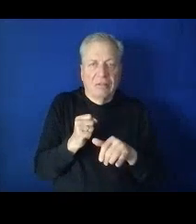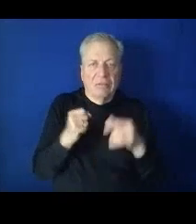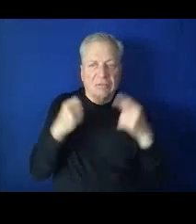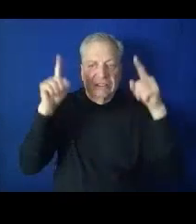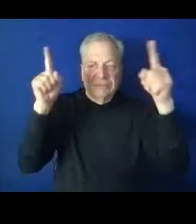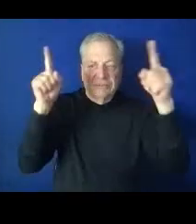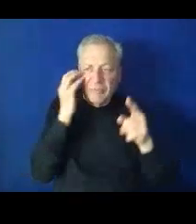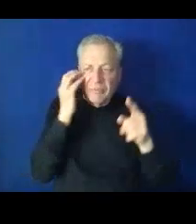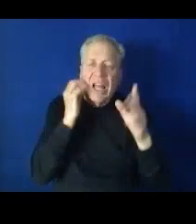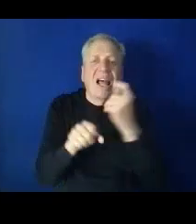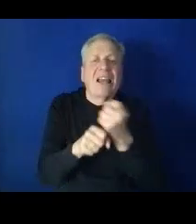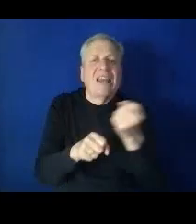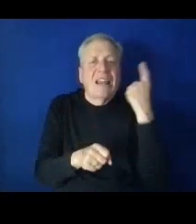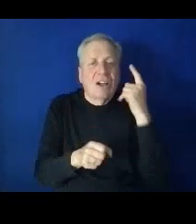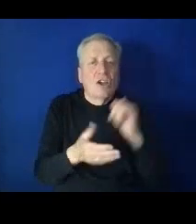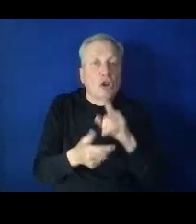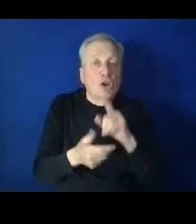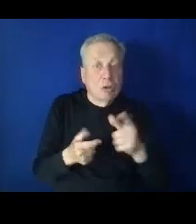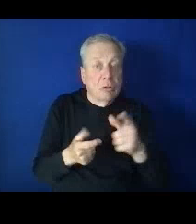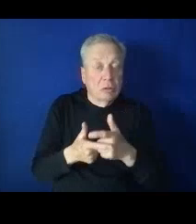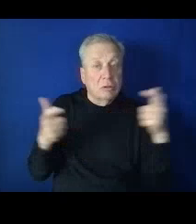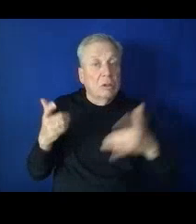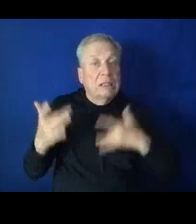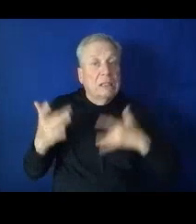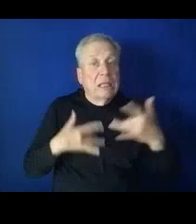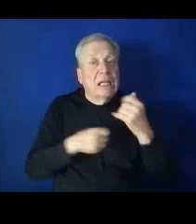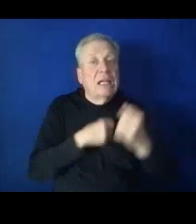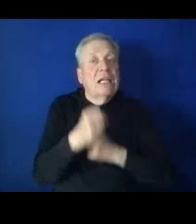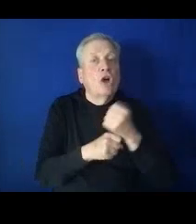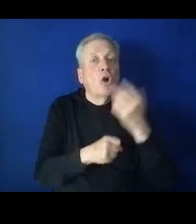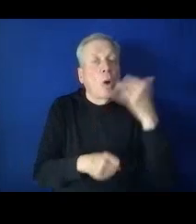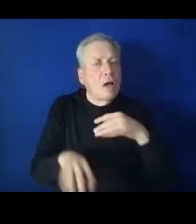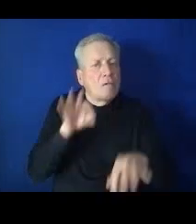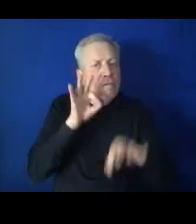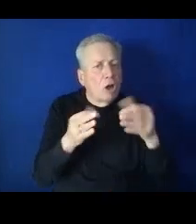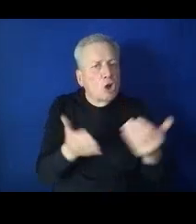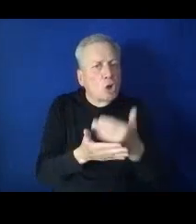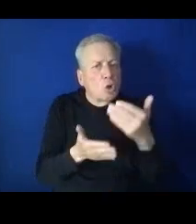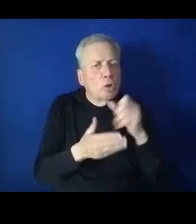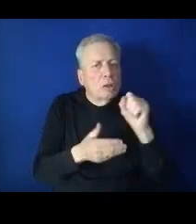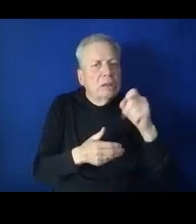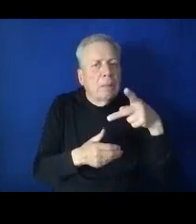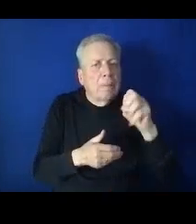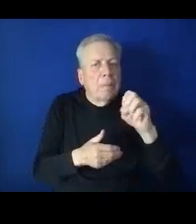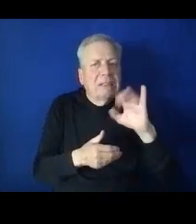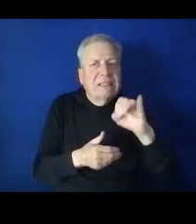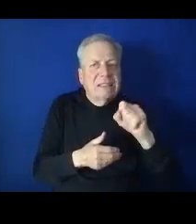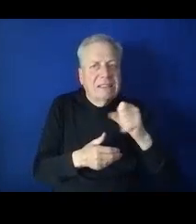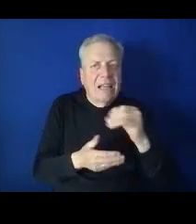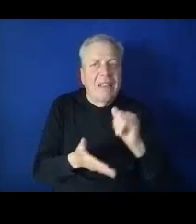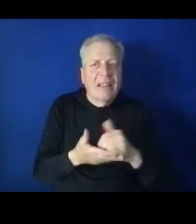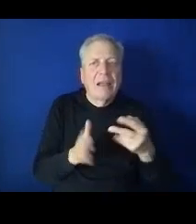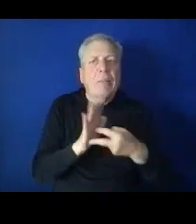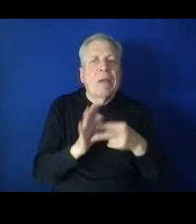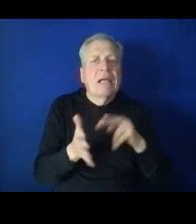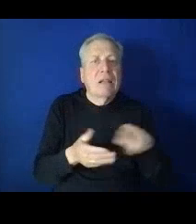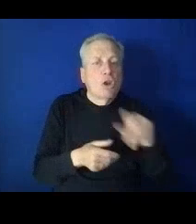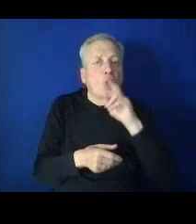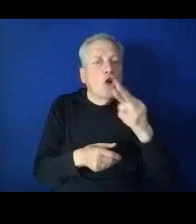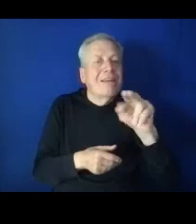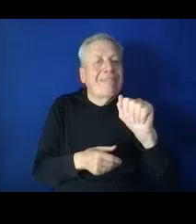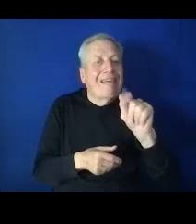Last year was a super exciting year because we found a couple new species, and they were native